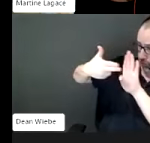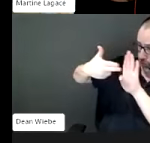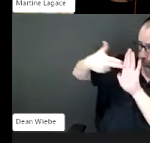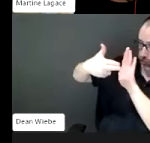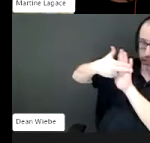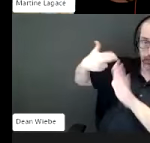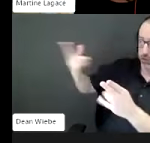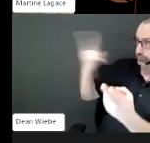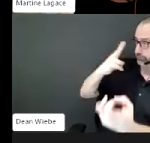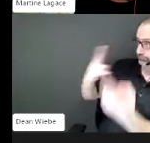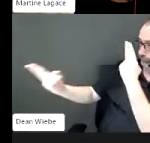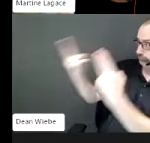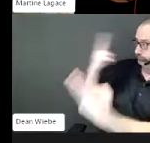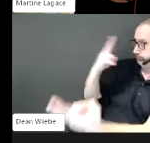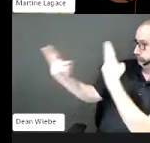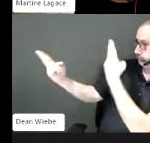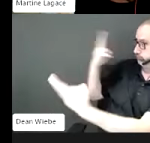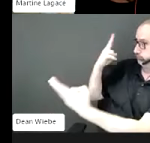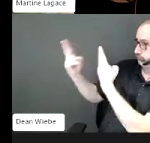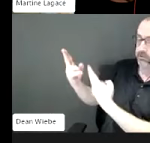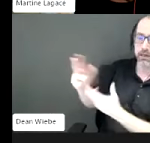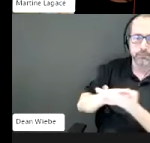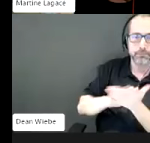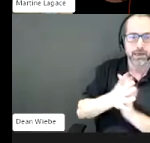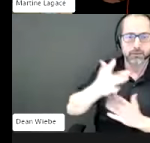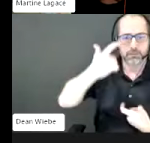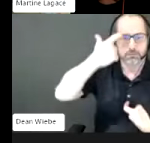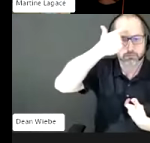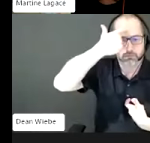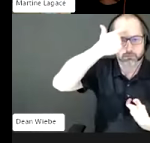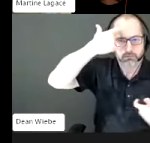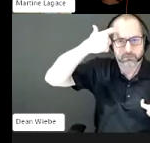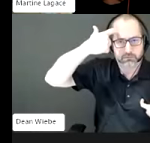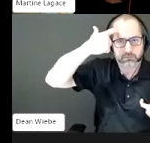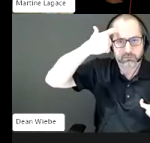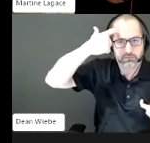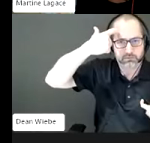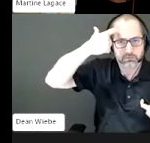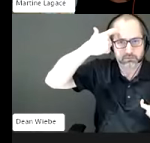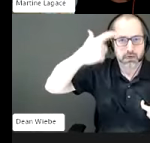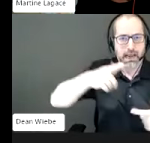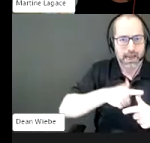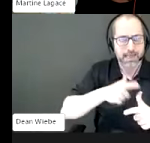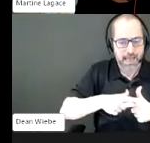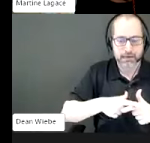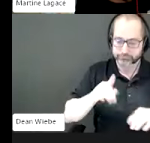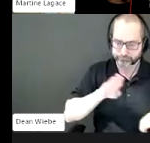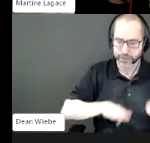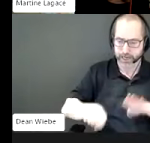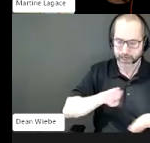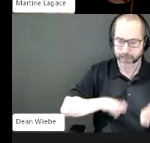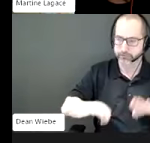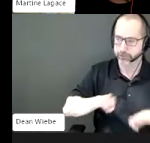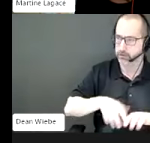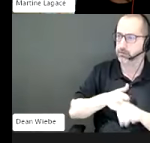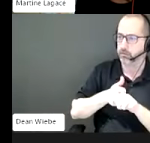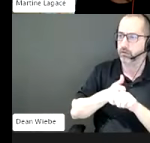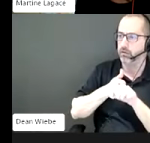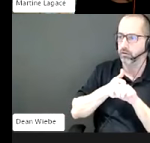these stereotypes, these ageist stereotypes, and that leads to behave in a way that reinforces